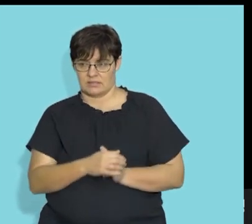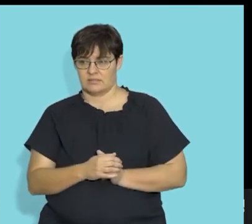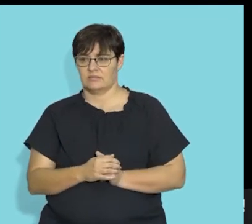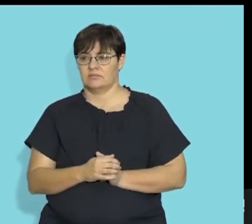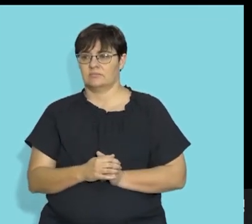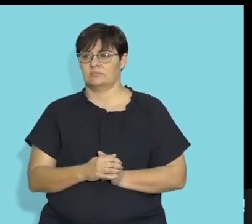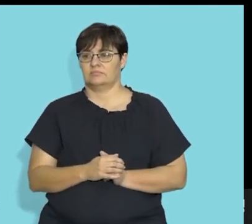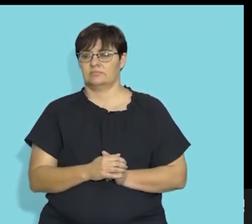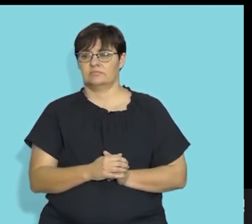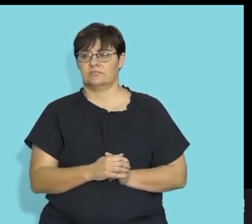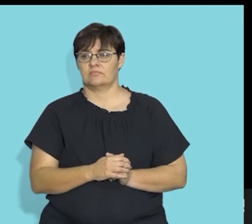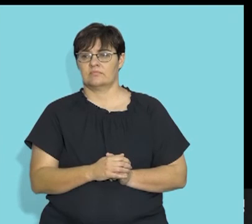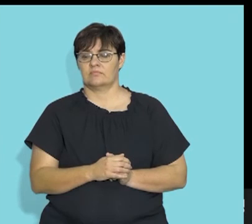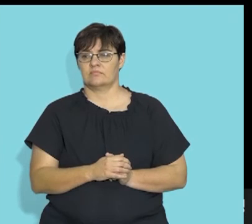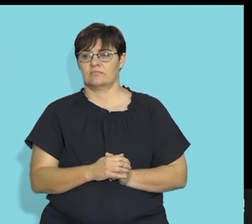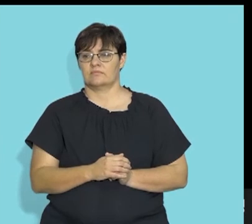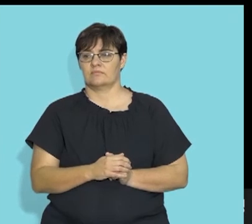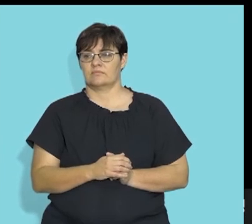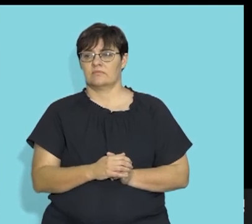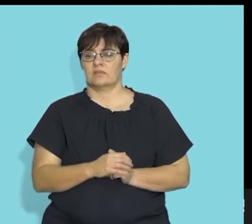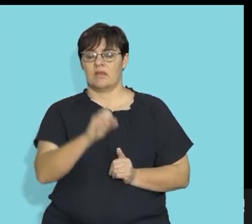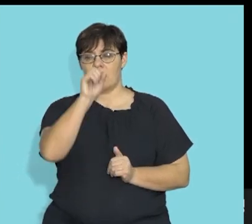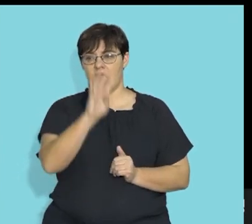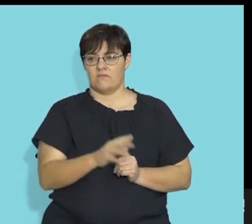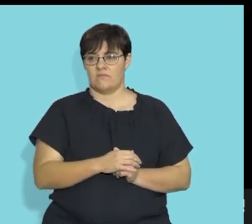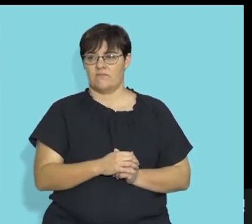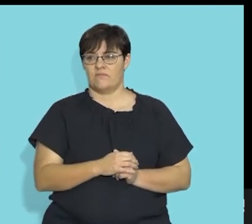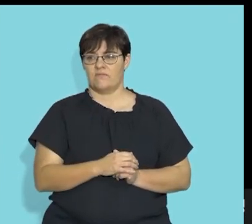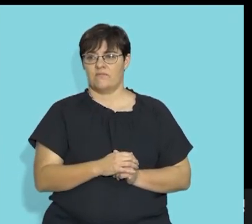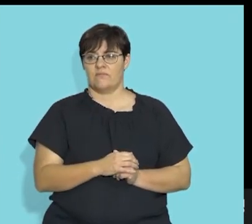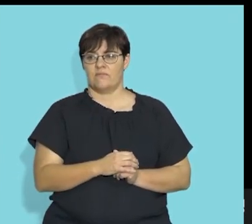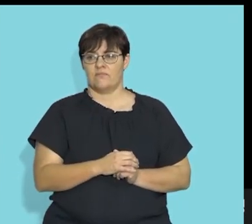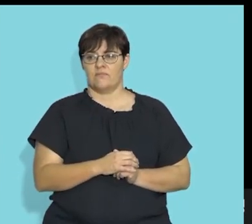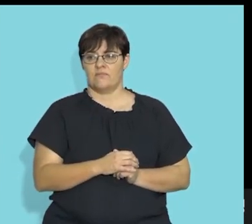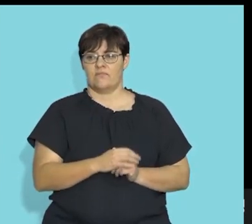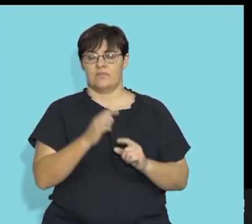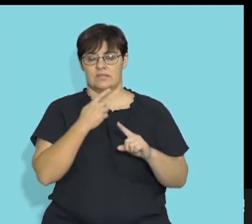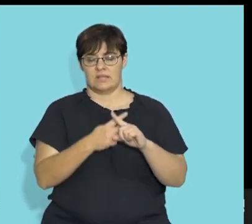all into my calculator. So we've got a half